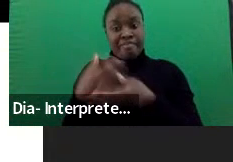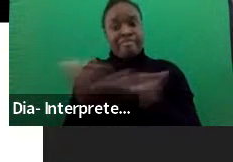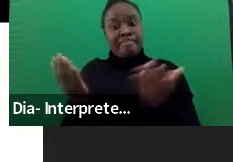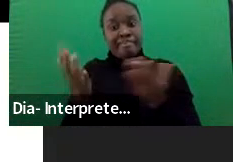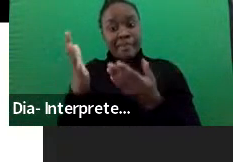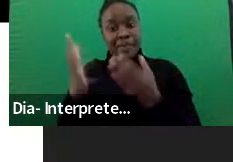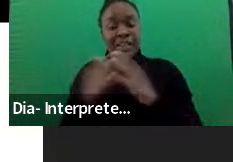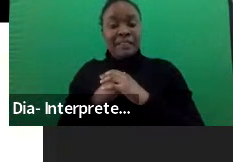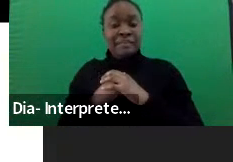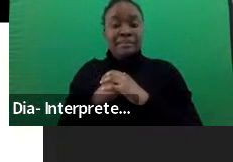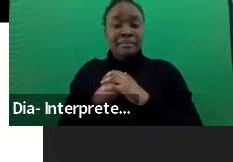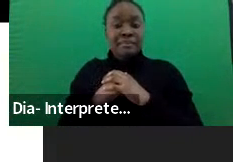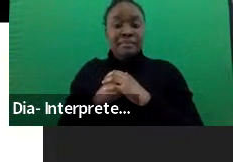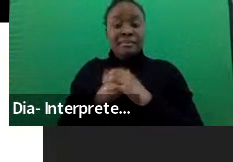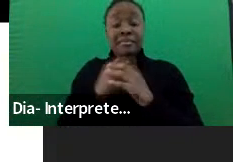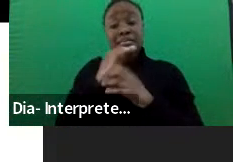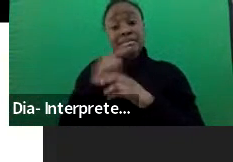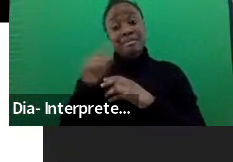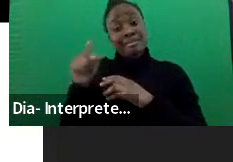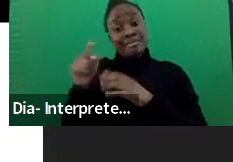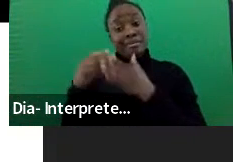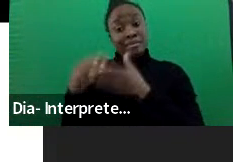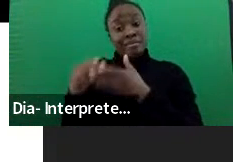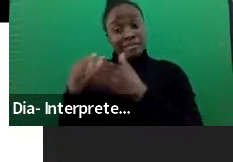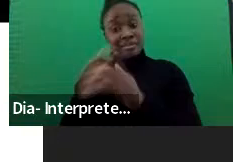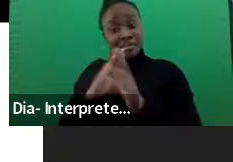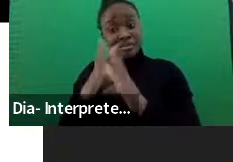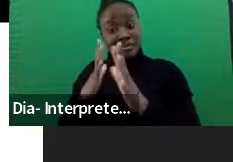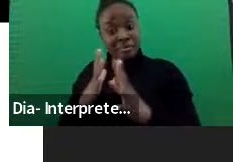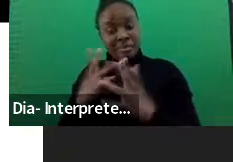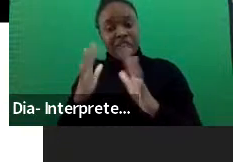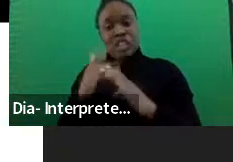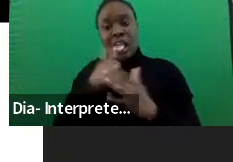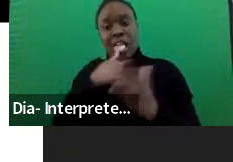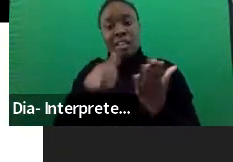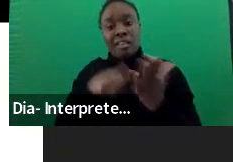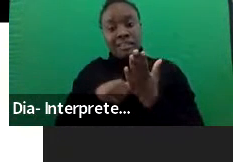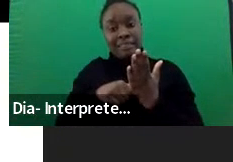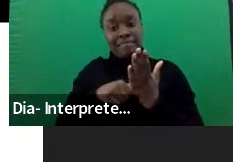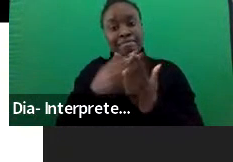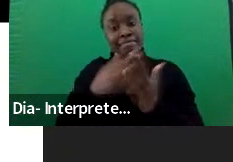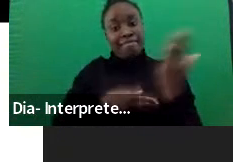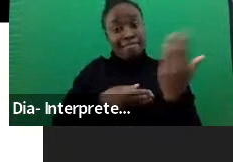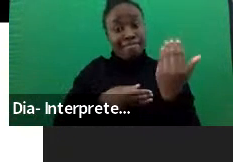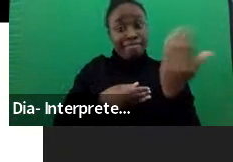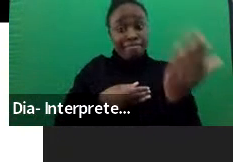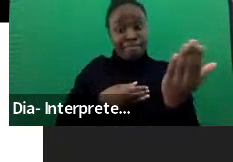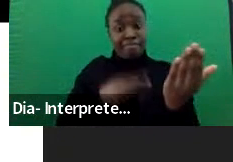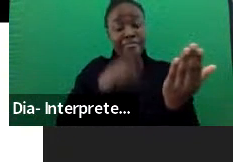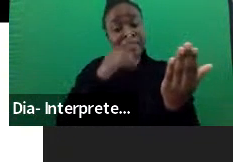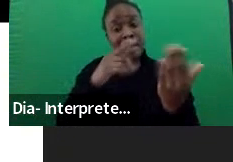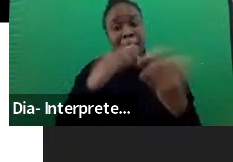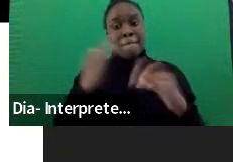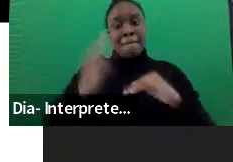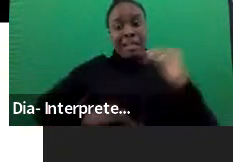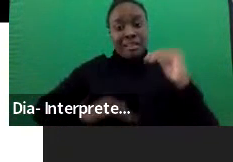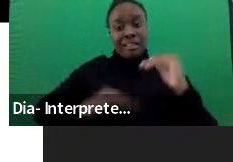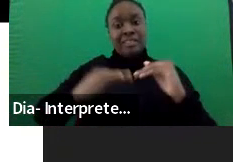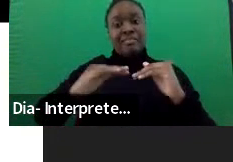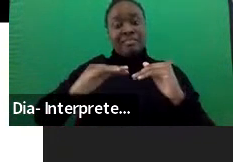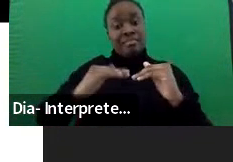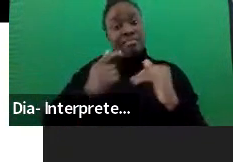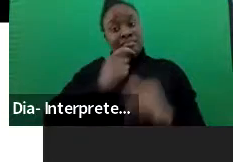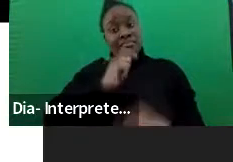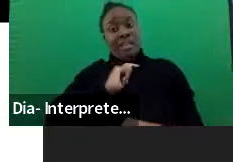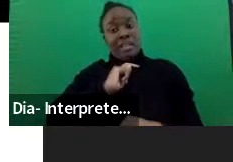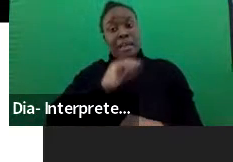been sent the letter of intent and expected to pay penalties, they will require this customs client code to